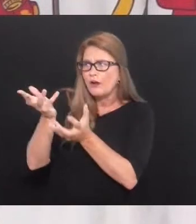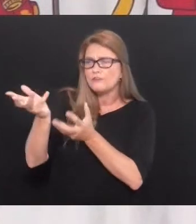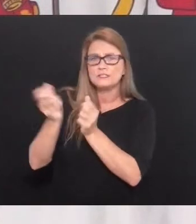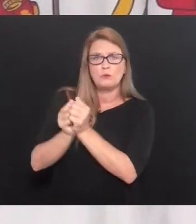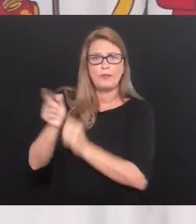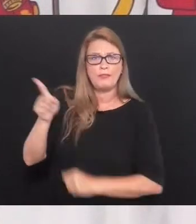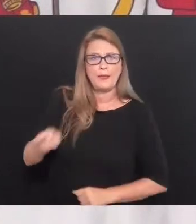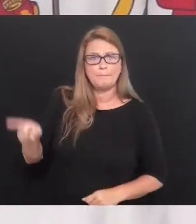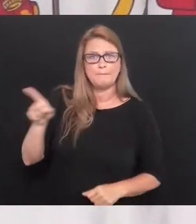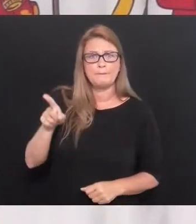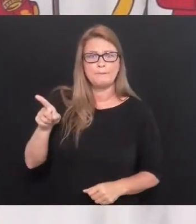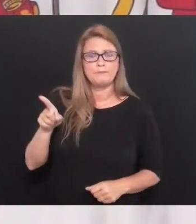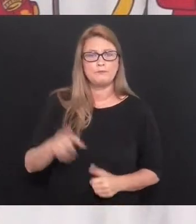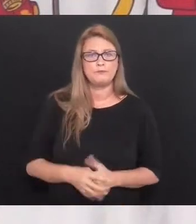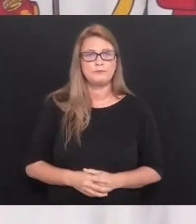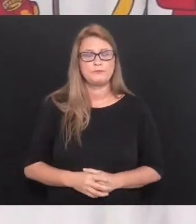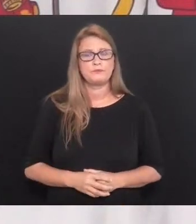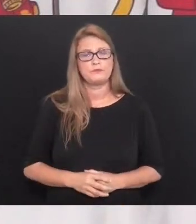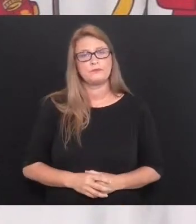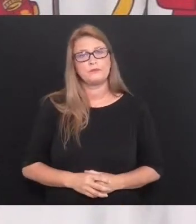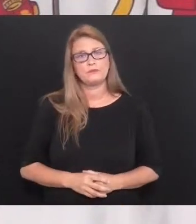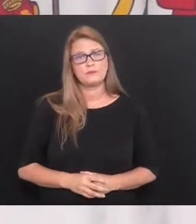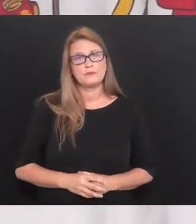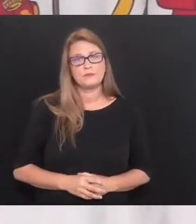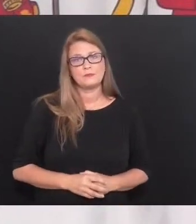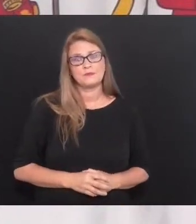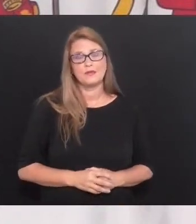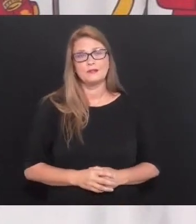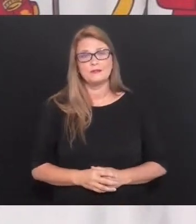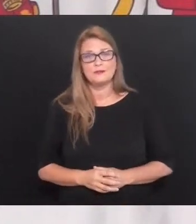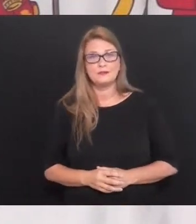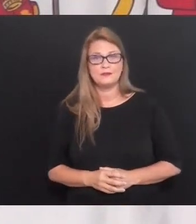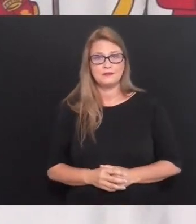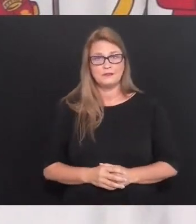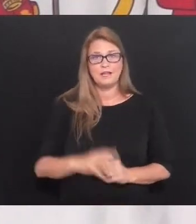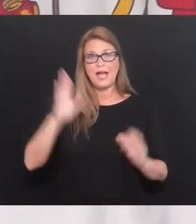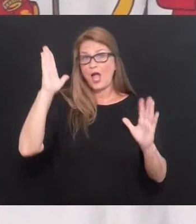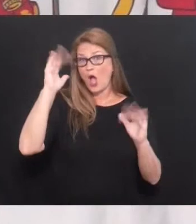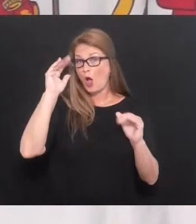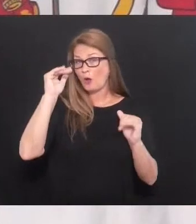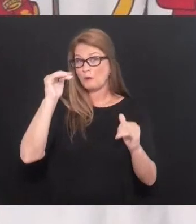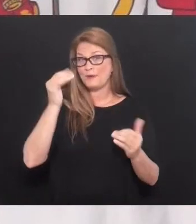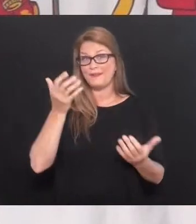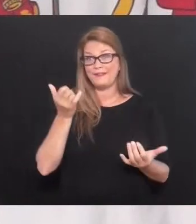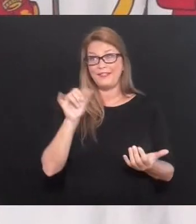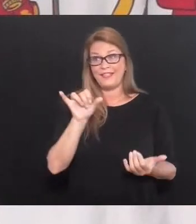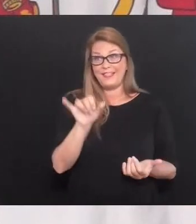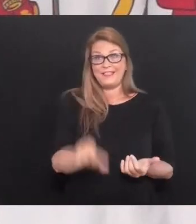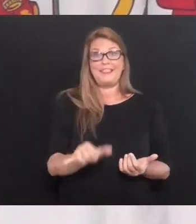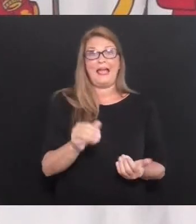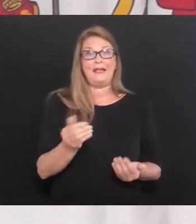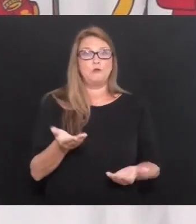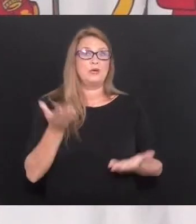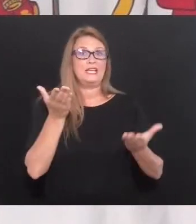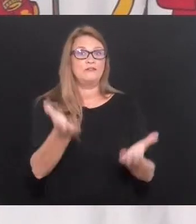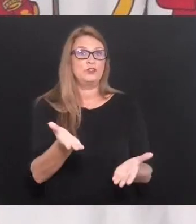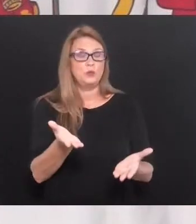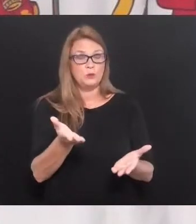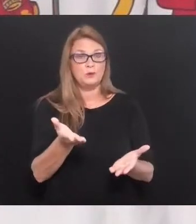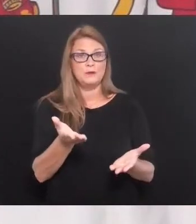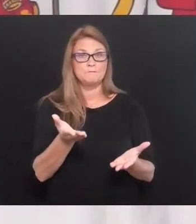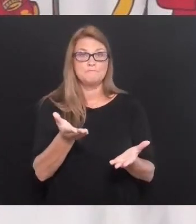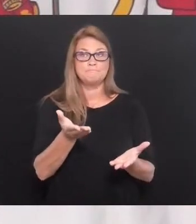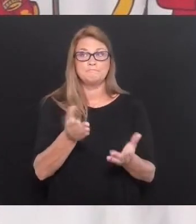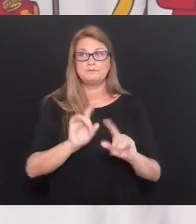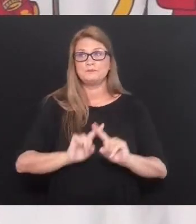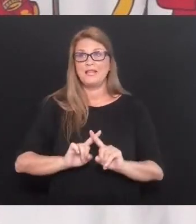so with that, I hope that convinces a few, or maybe gives you a light on it that's a